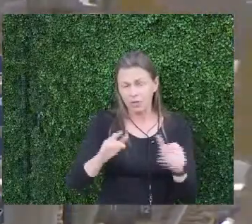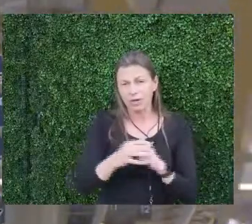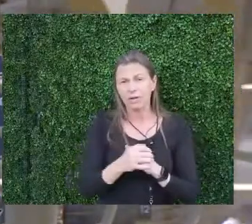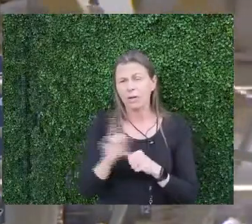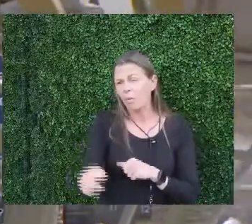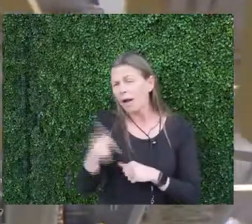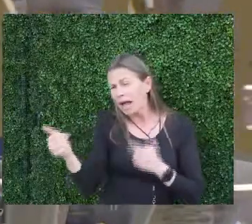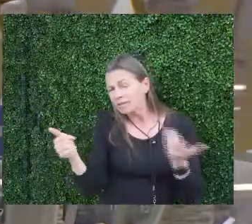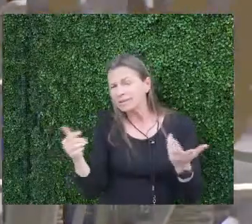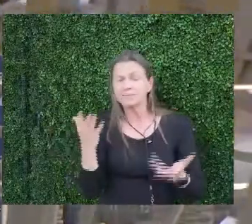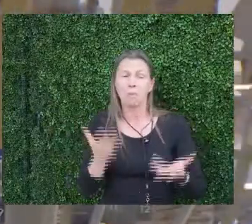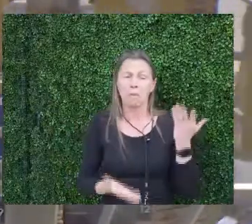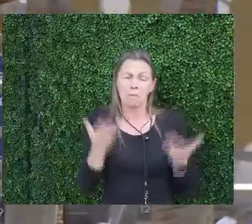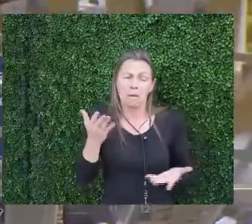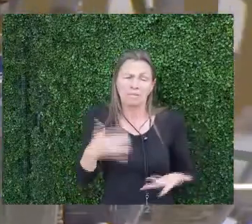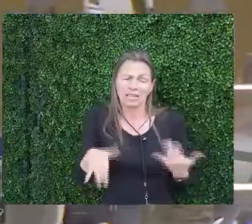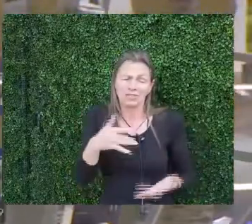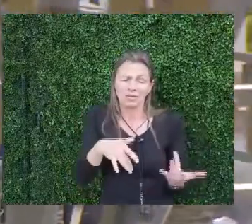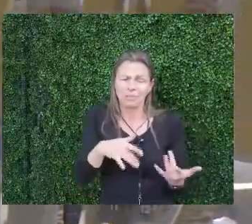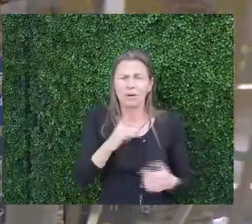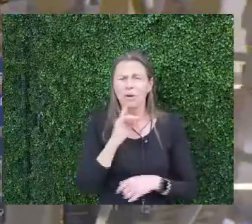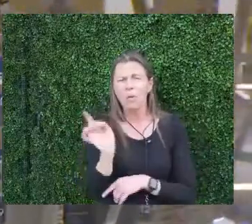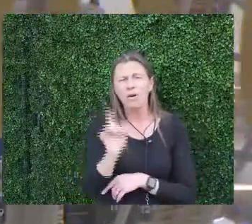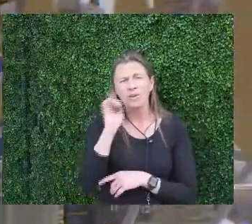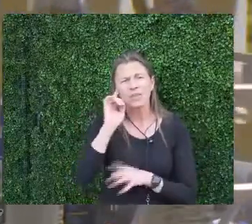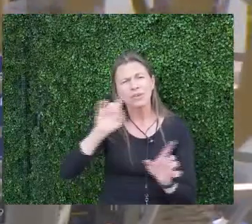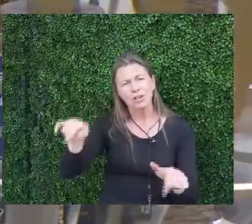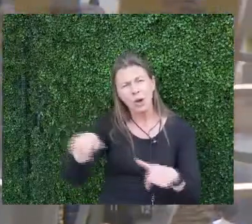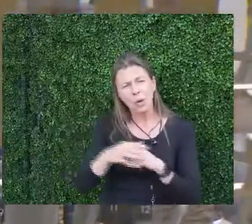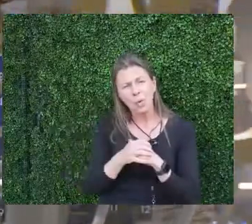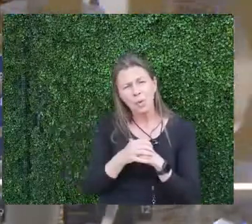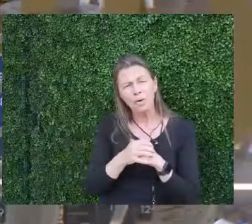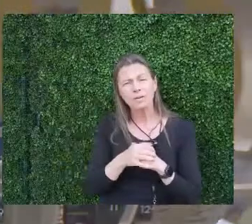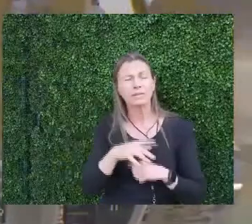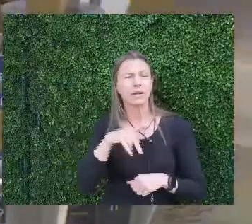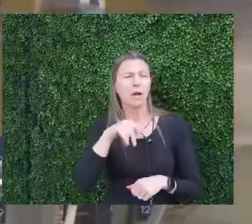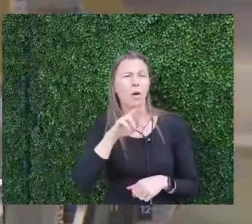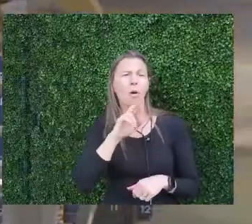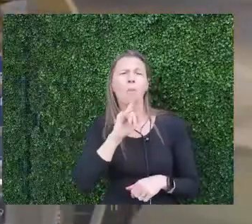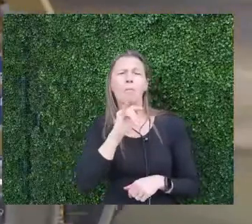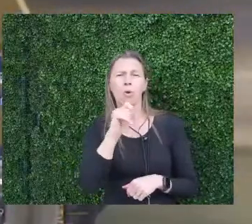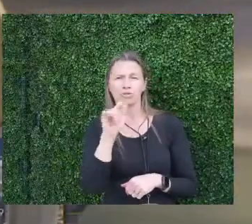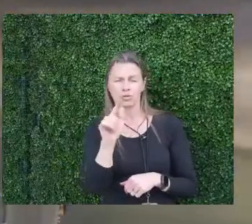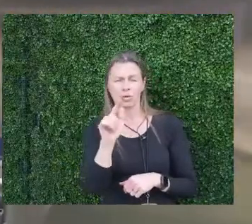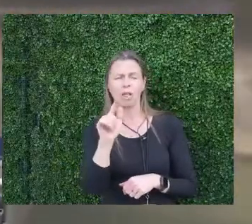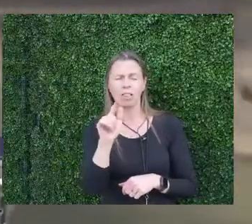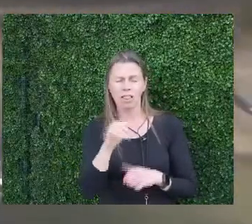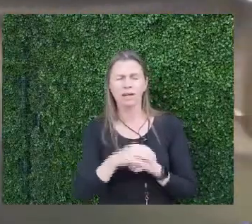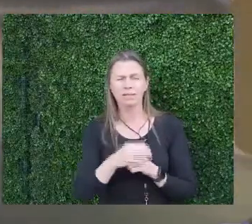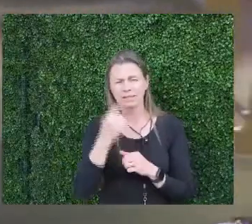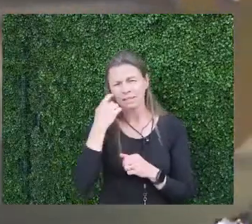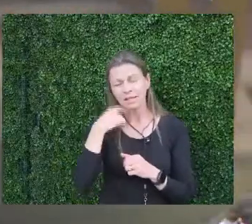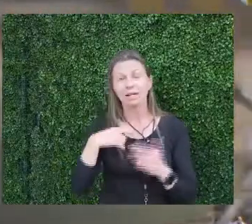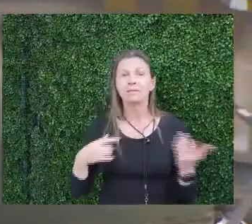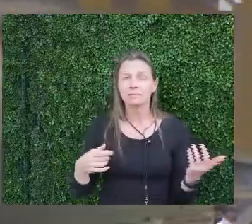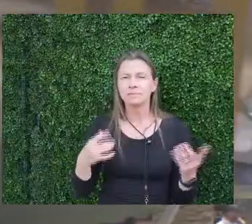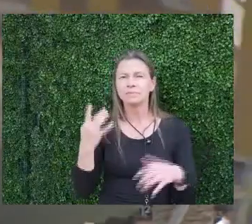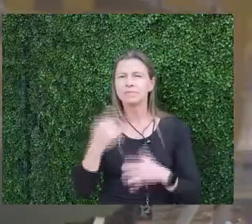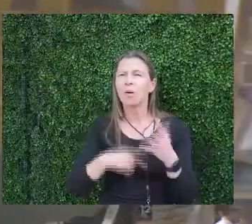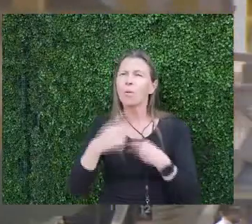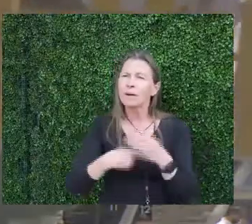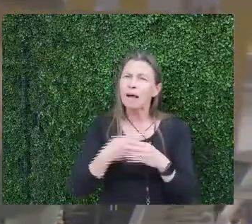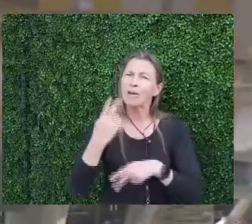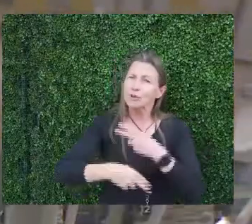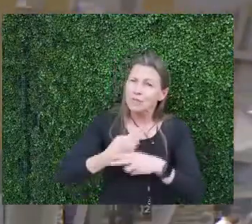trip. Maybe take a trip. Where are you thinking of going? Portugal. Portugal. Yeah. All right. And what about Universal? You going to come back